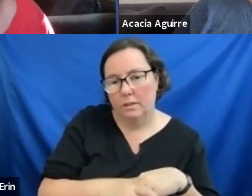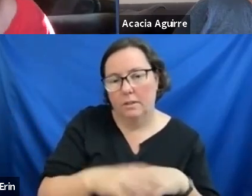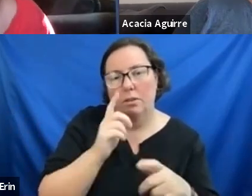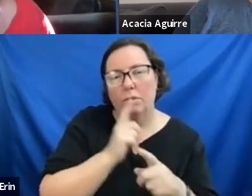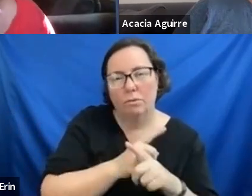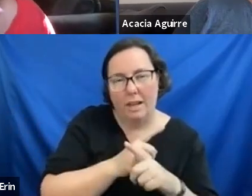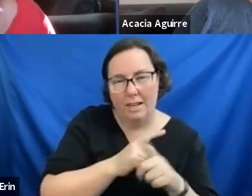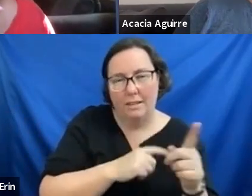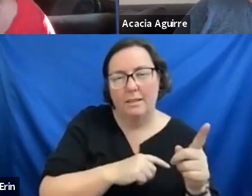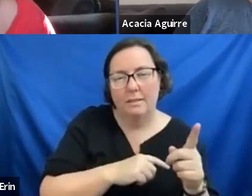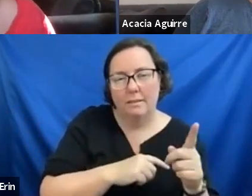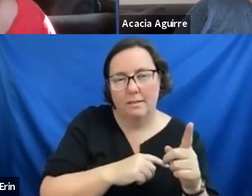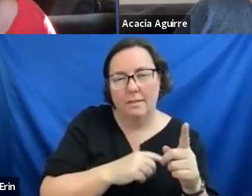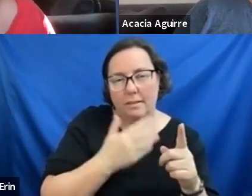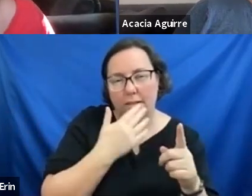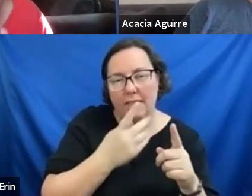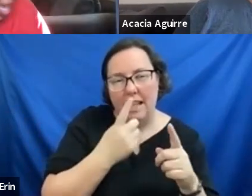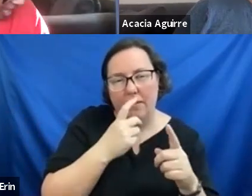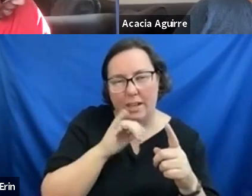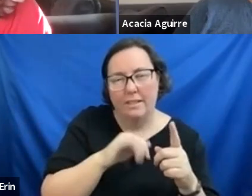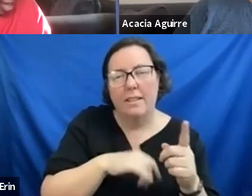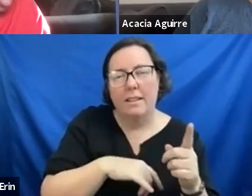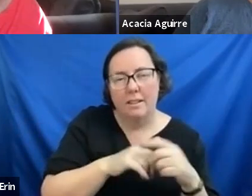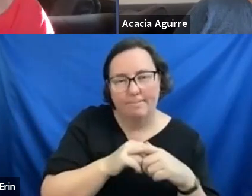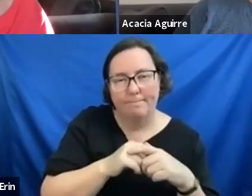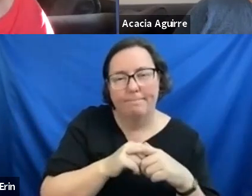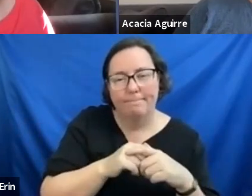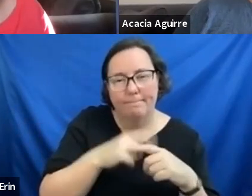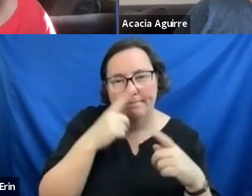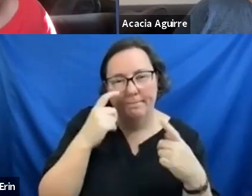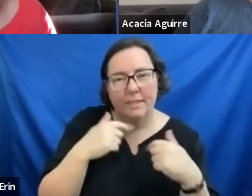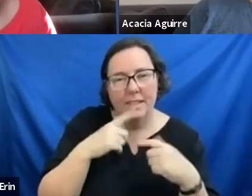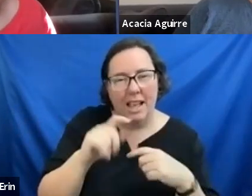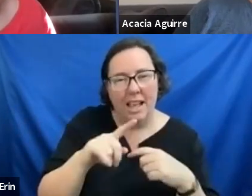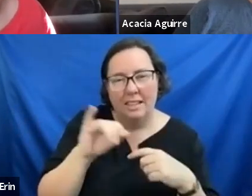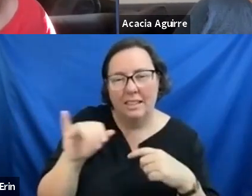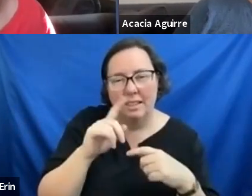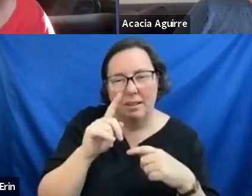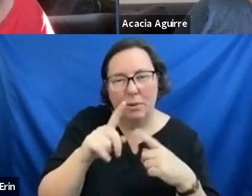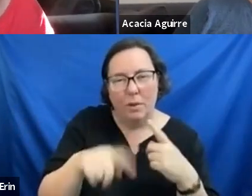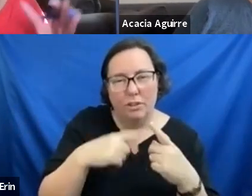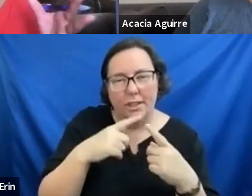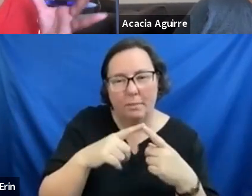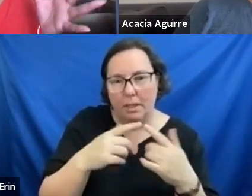Right. And actually, thank you so much for that, because I actually asked a question